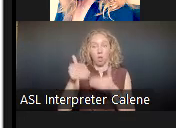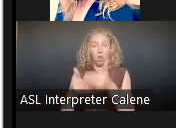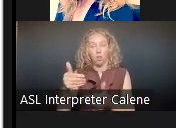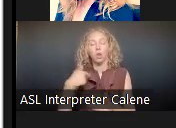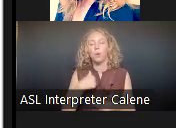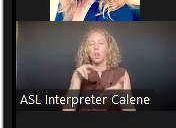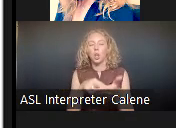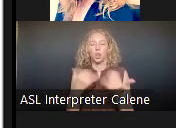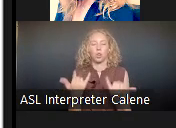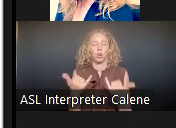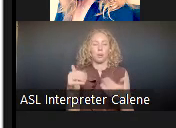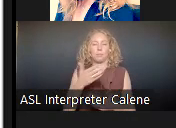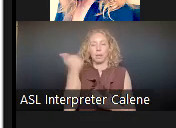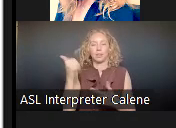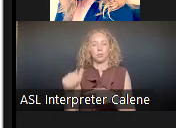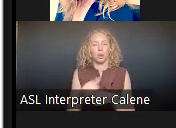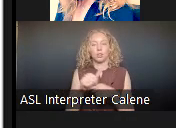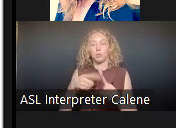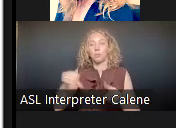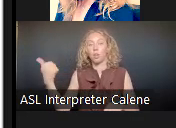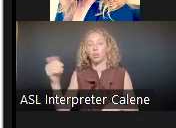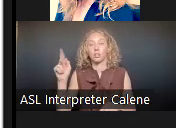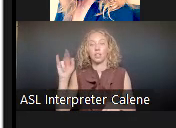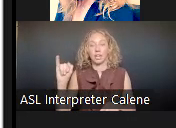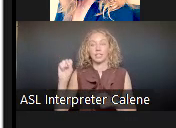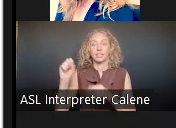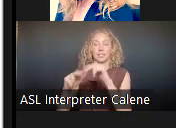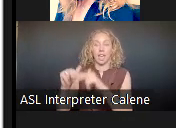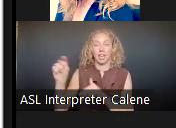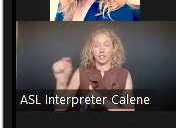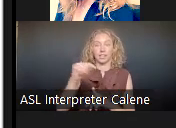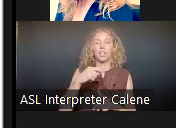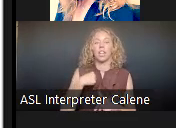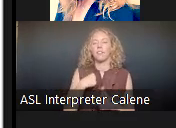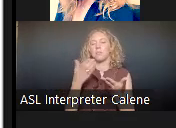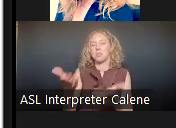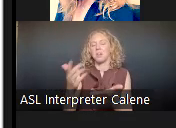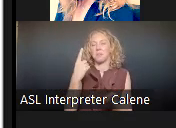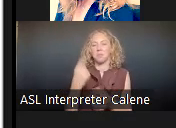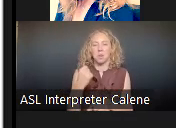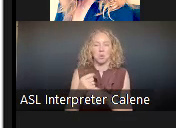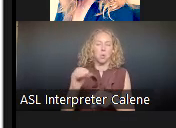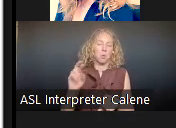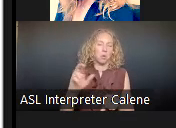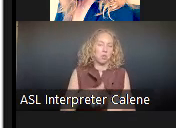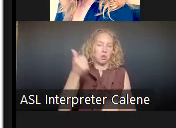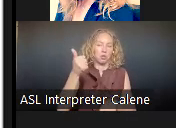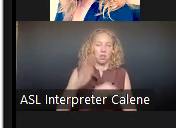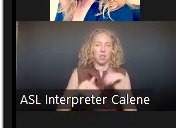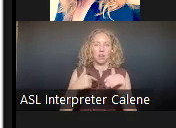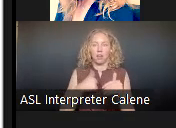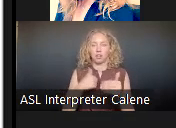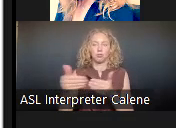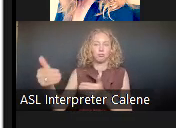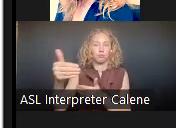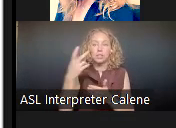practices used by other SAKI sites that had existed for a year or longer before we had started our project to see